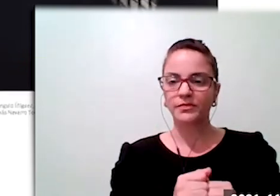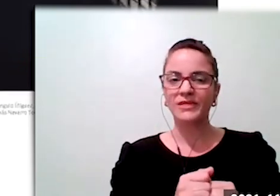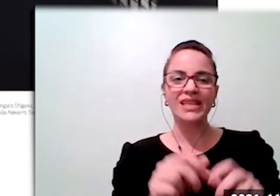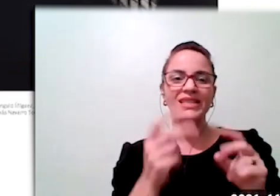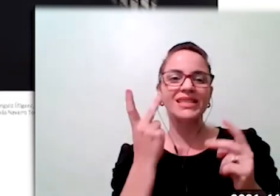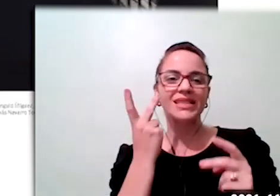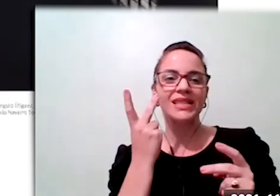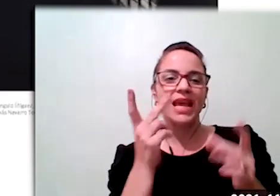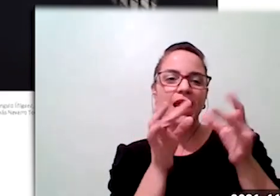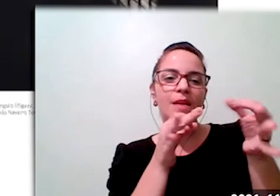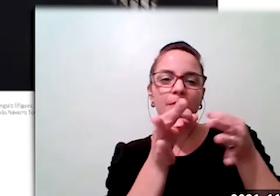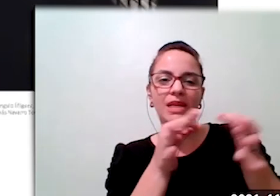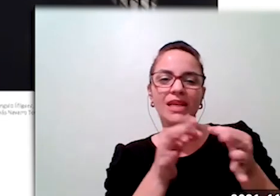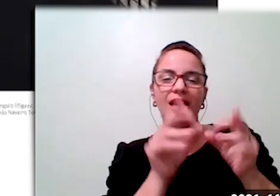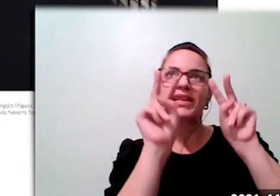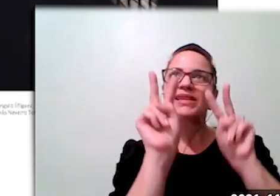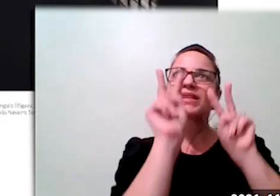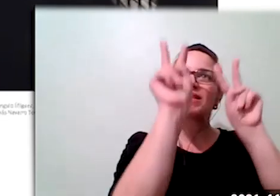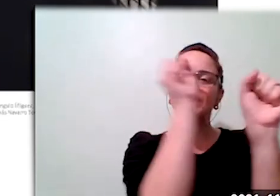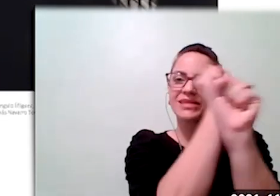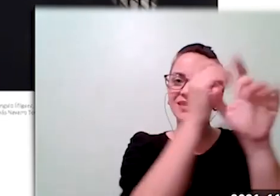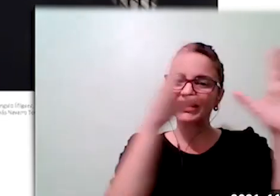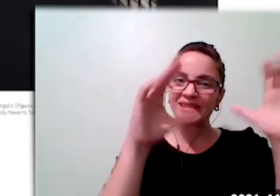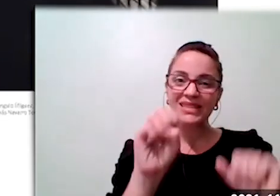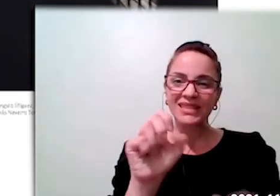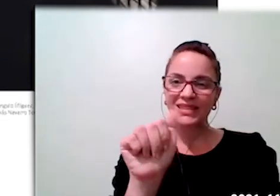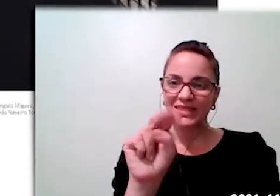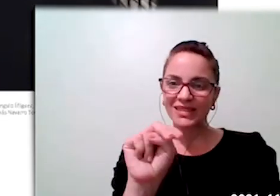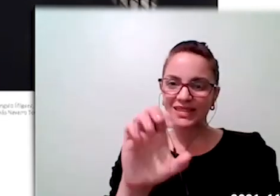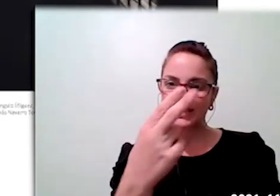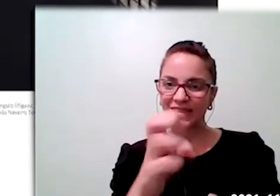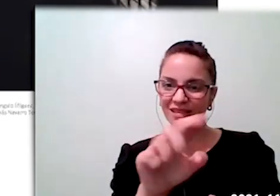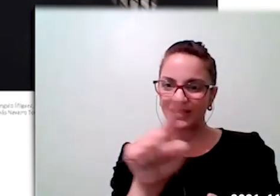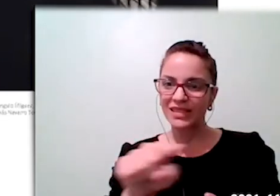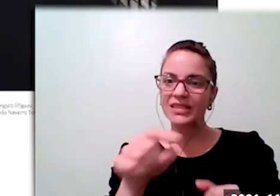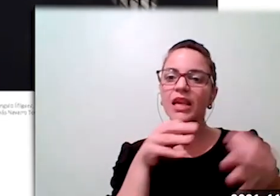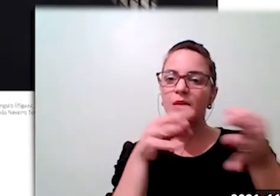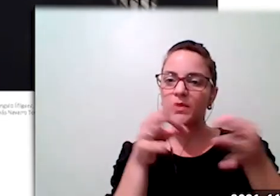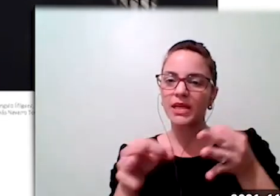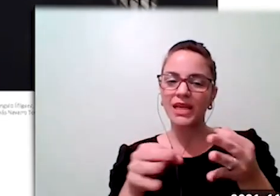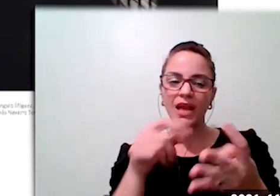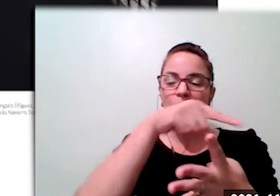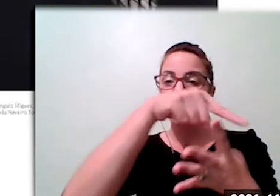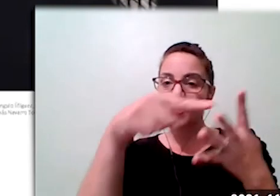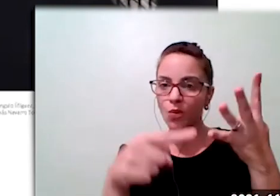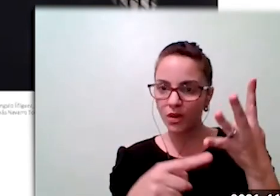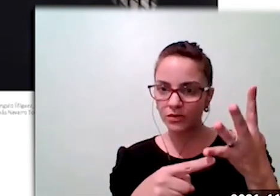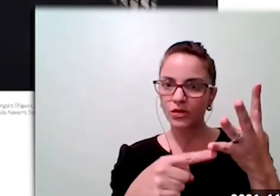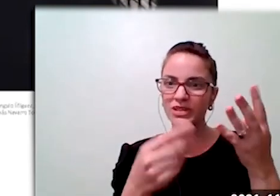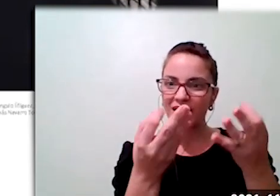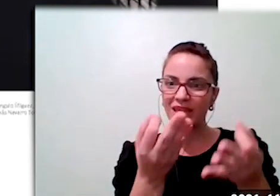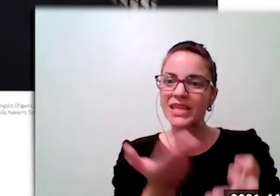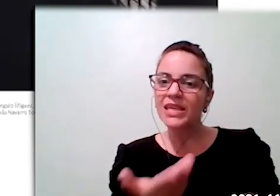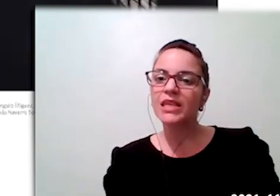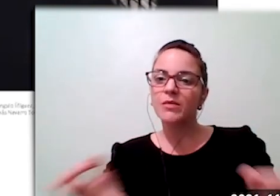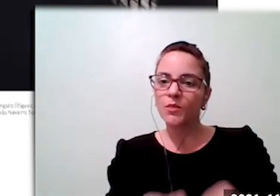Juan, Dr. Daniel Exposito Sanchez proposed 4 visions to understand the historical city through a